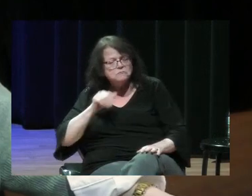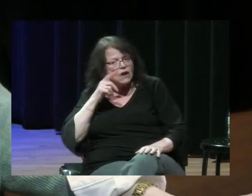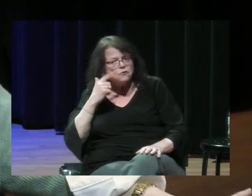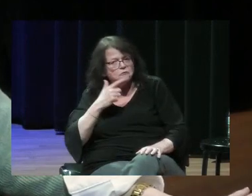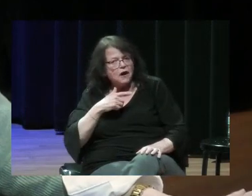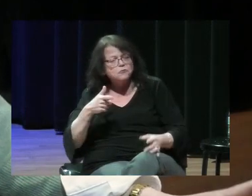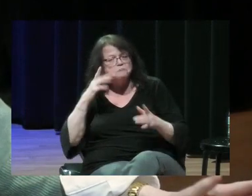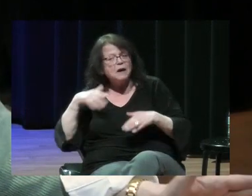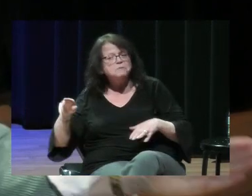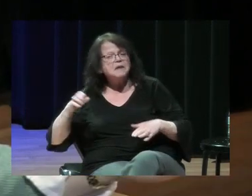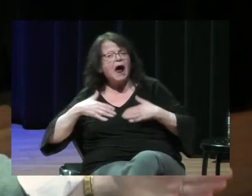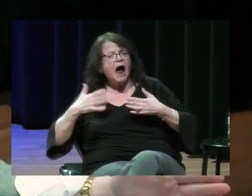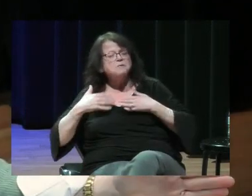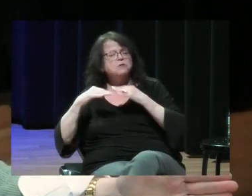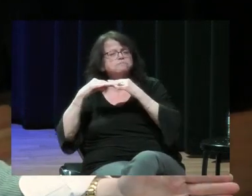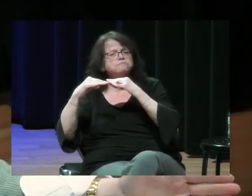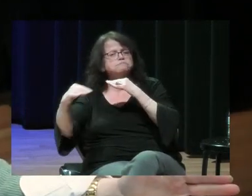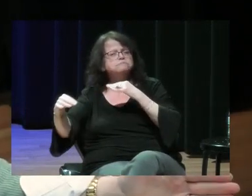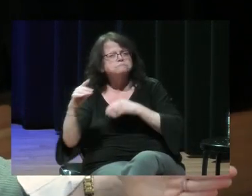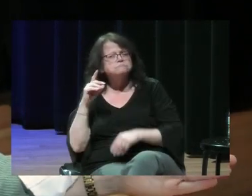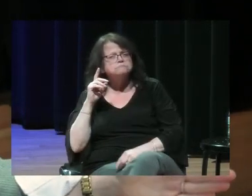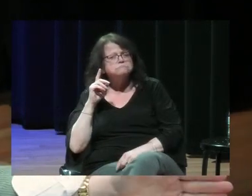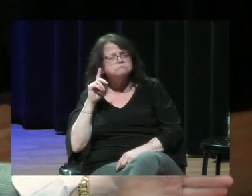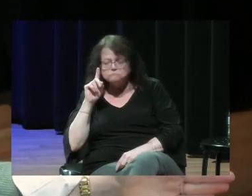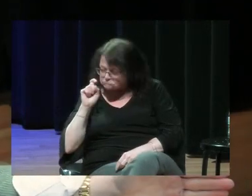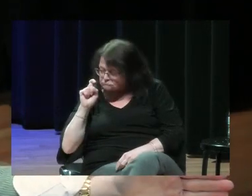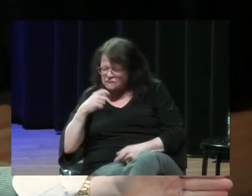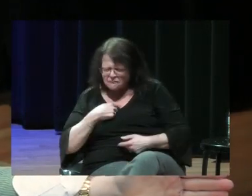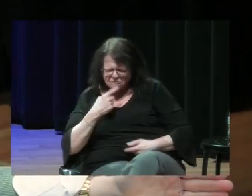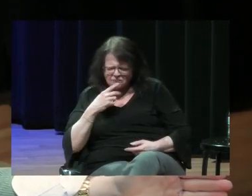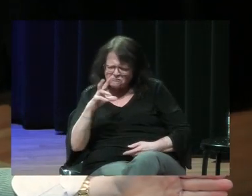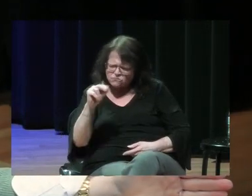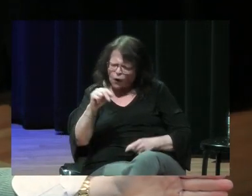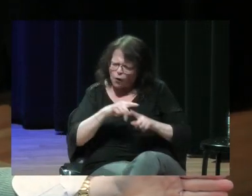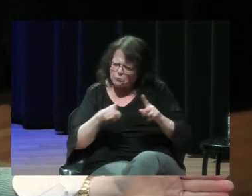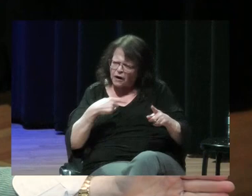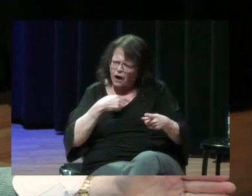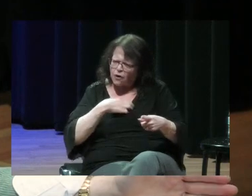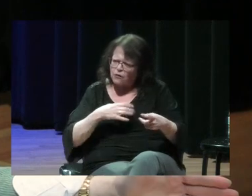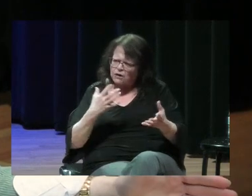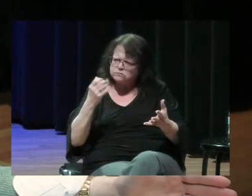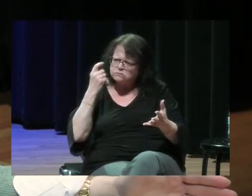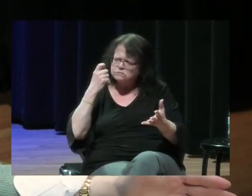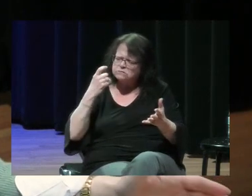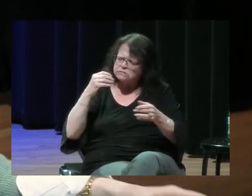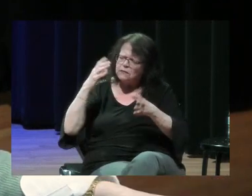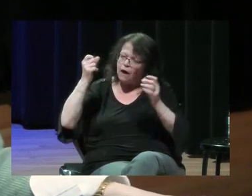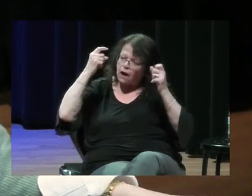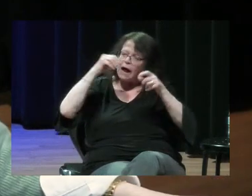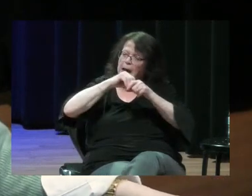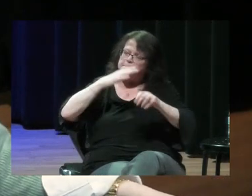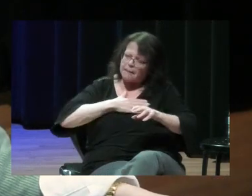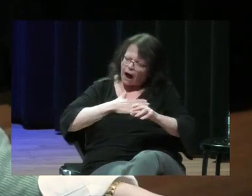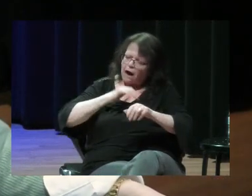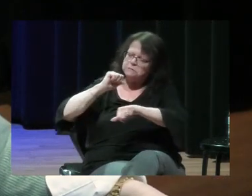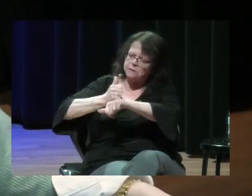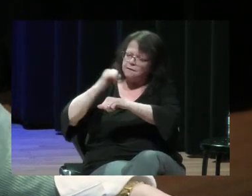no, but just under my pre-approved, developmentally appropriate scenarios. And she's